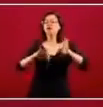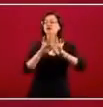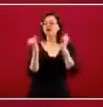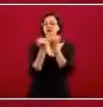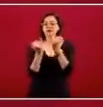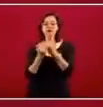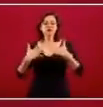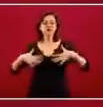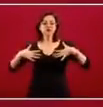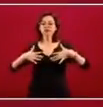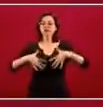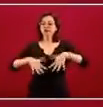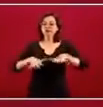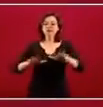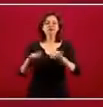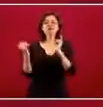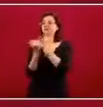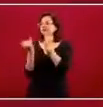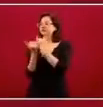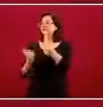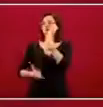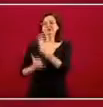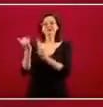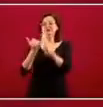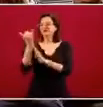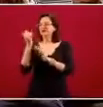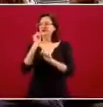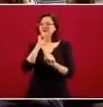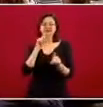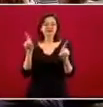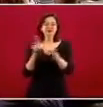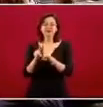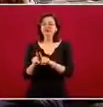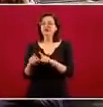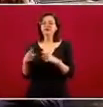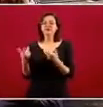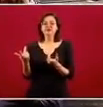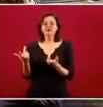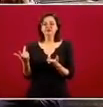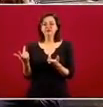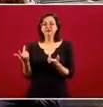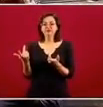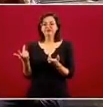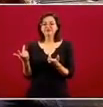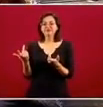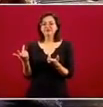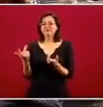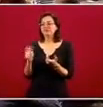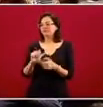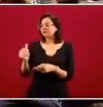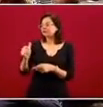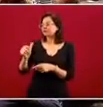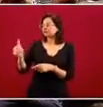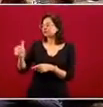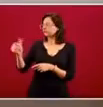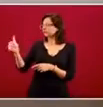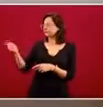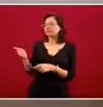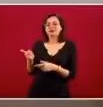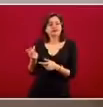Mexico, just as the construction industry and other important